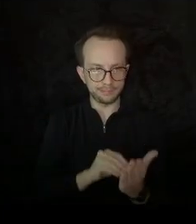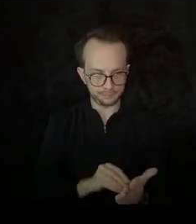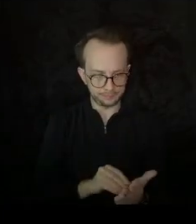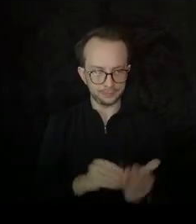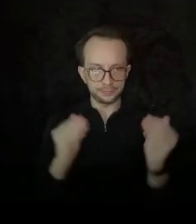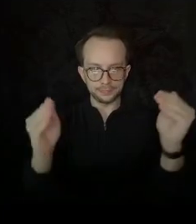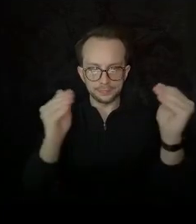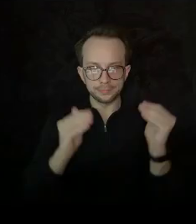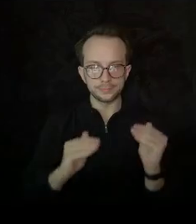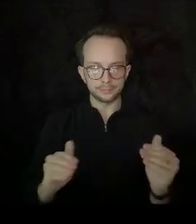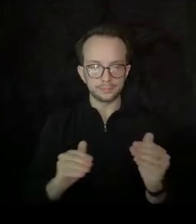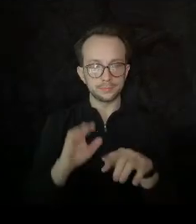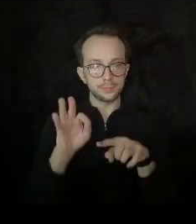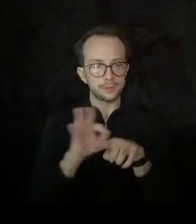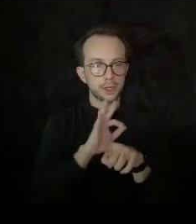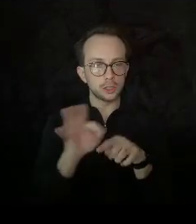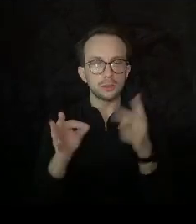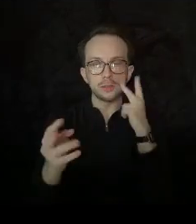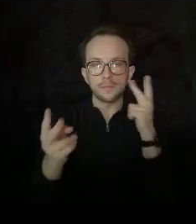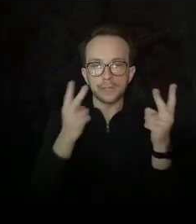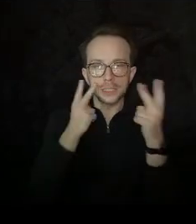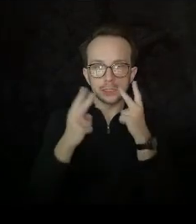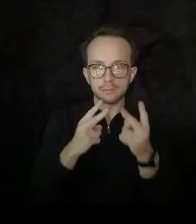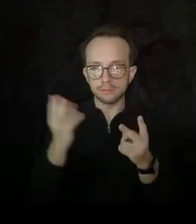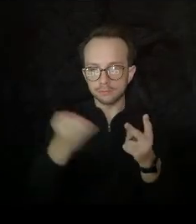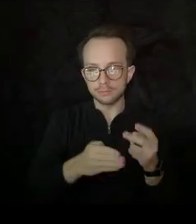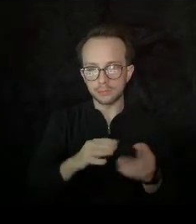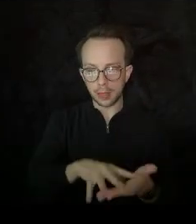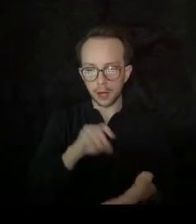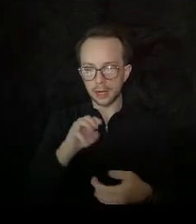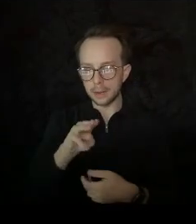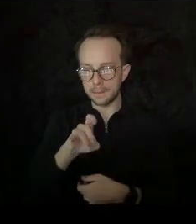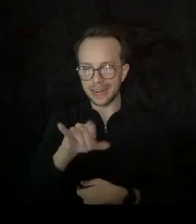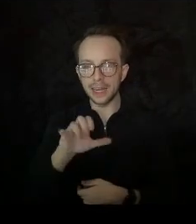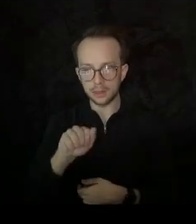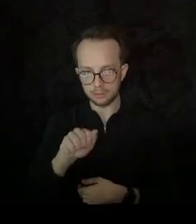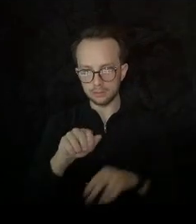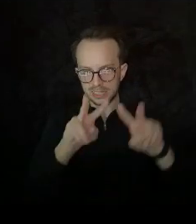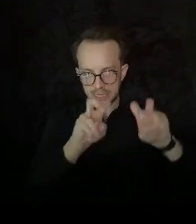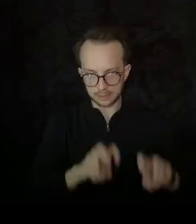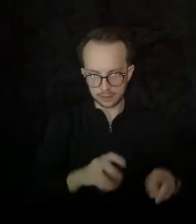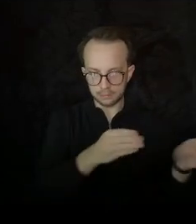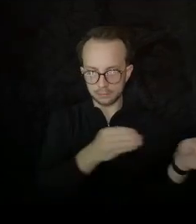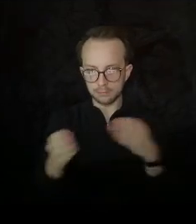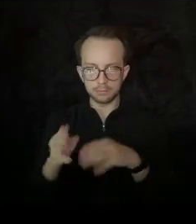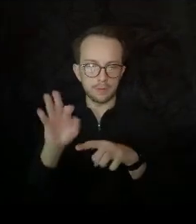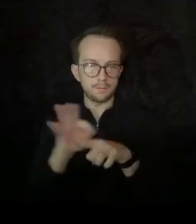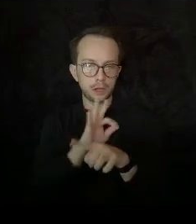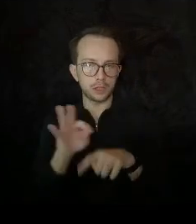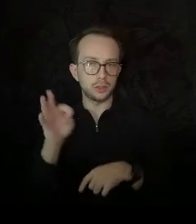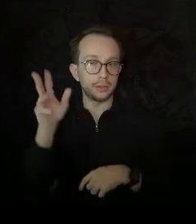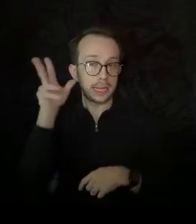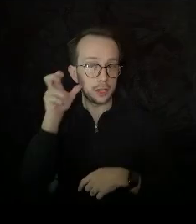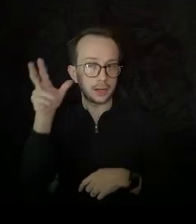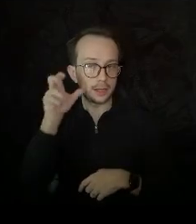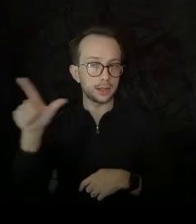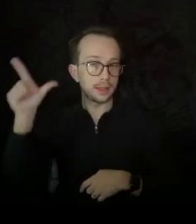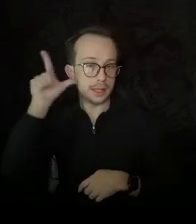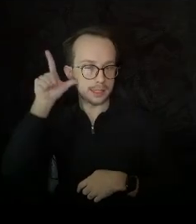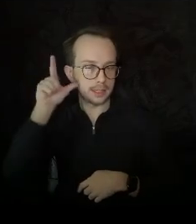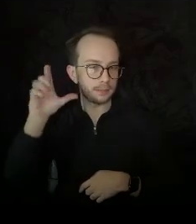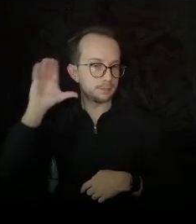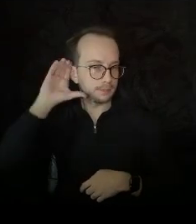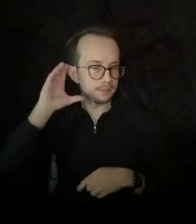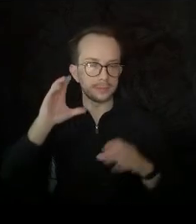Functional Vision Learning Media Assessment and Functional Hearing, Listening, and Communication Assessment are for children